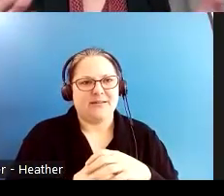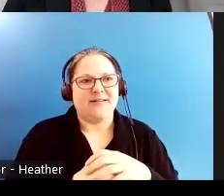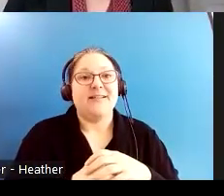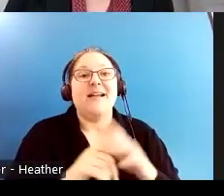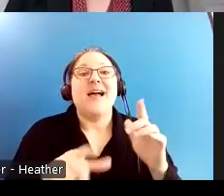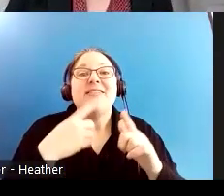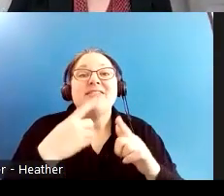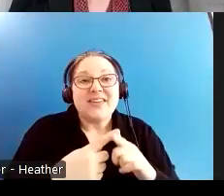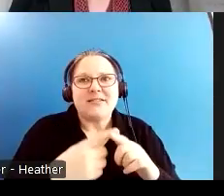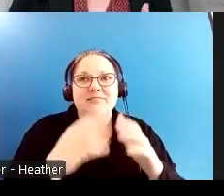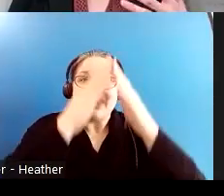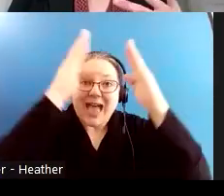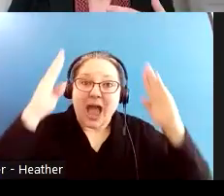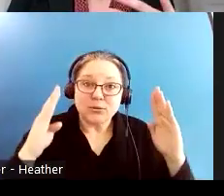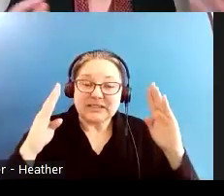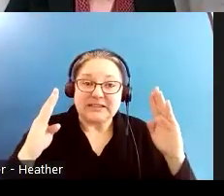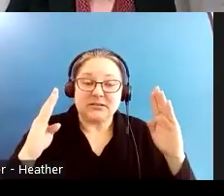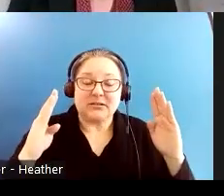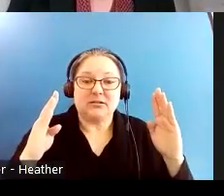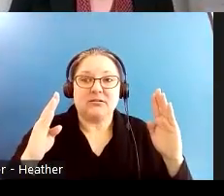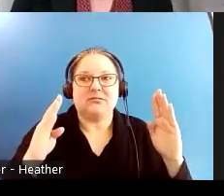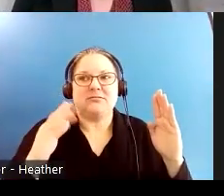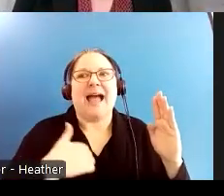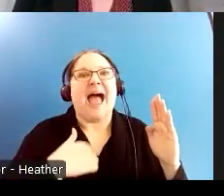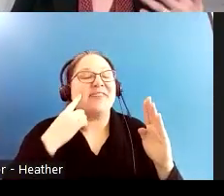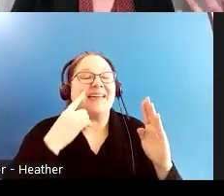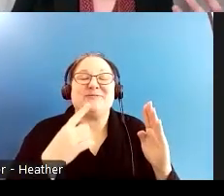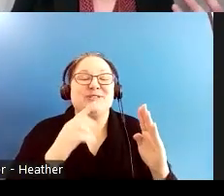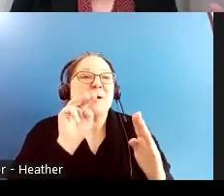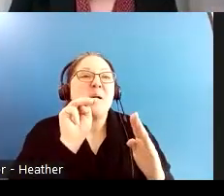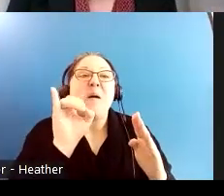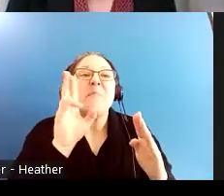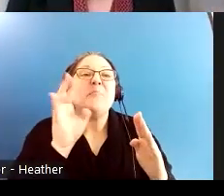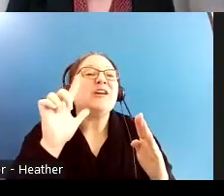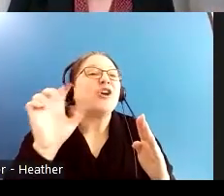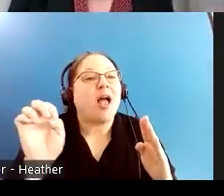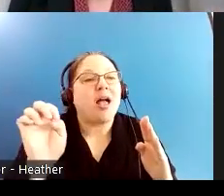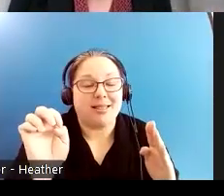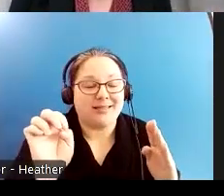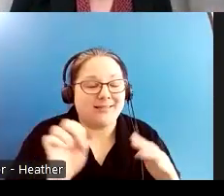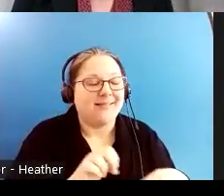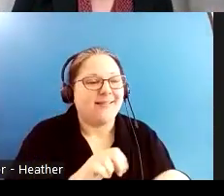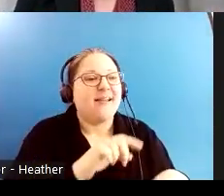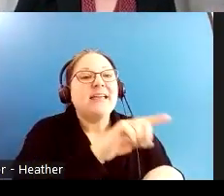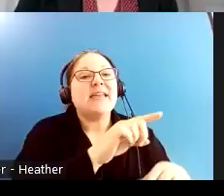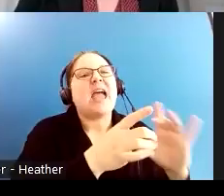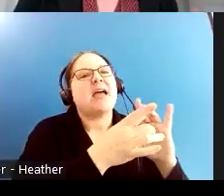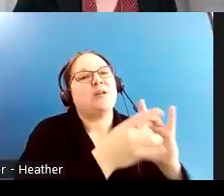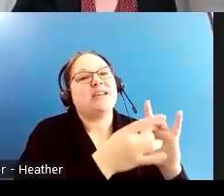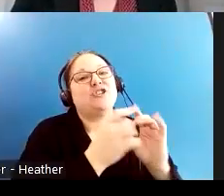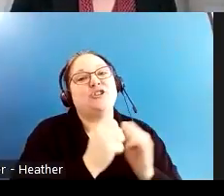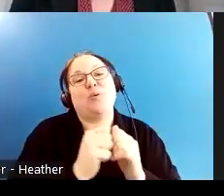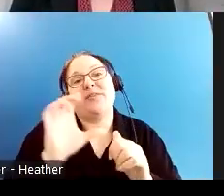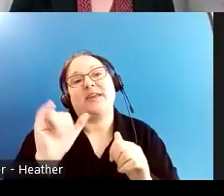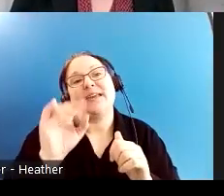this housing phase, which was, I think, just a miracle. He built a relationship with this wonderful, wonderful case manager as part of